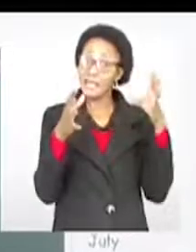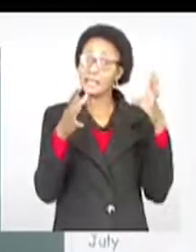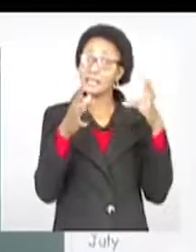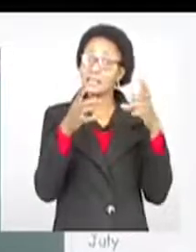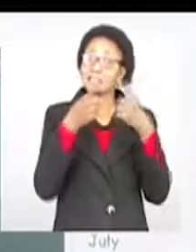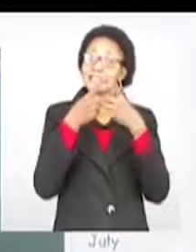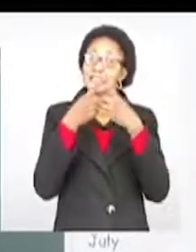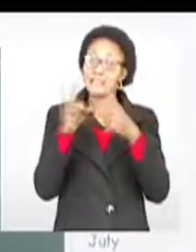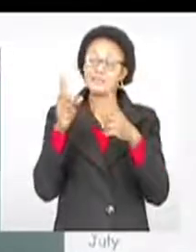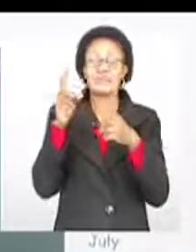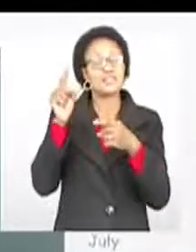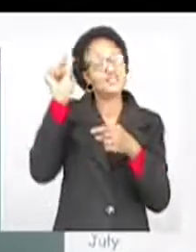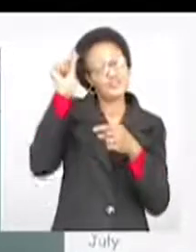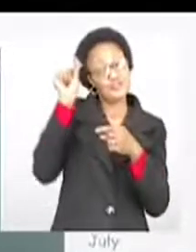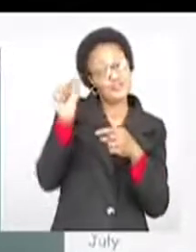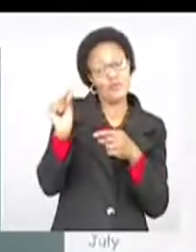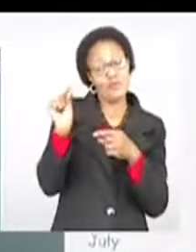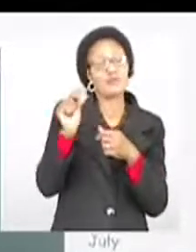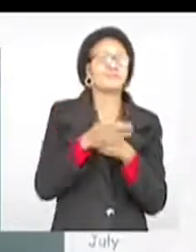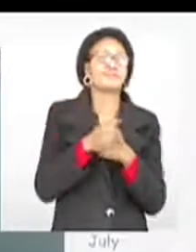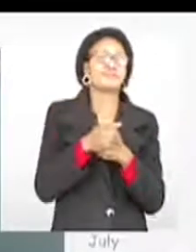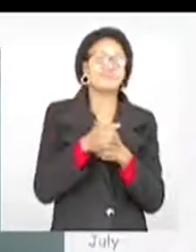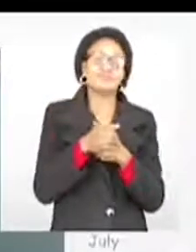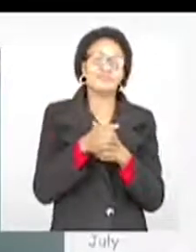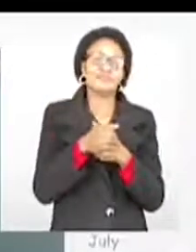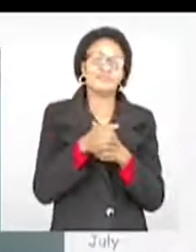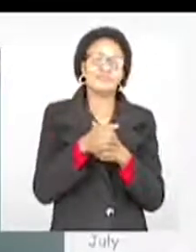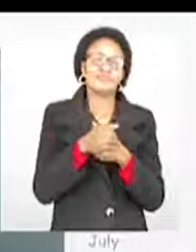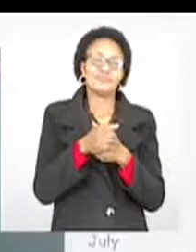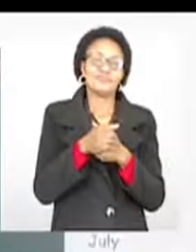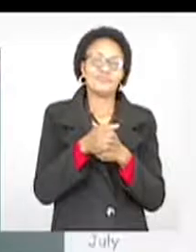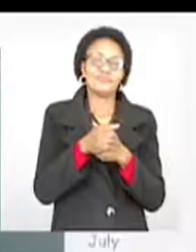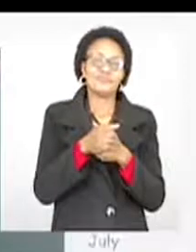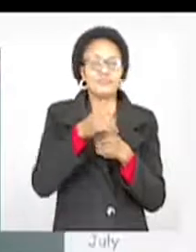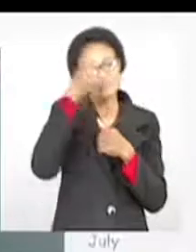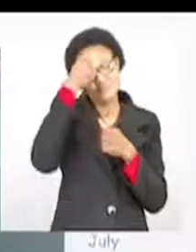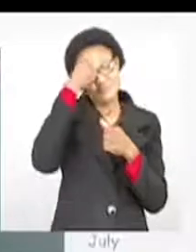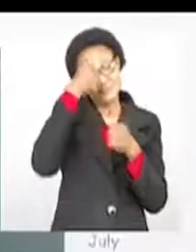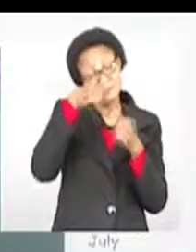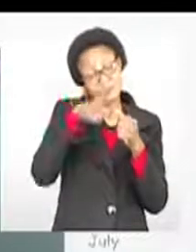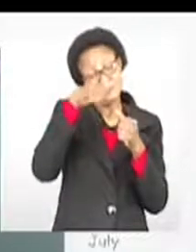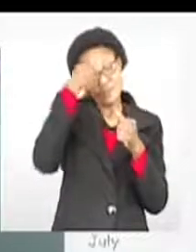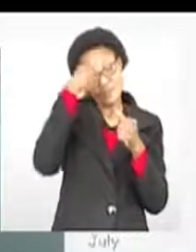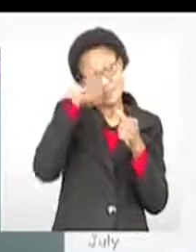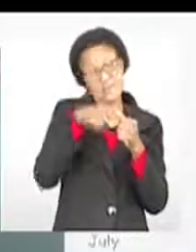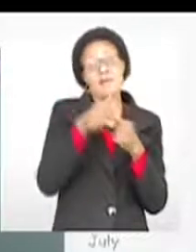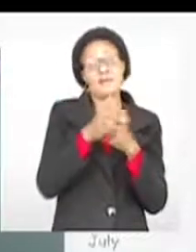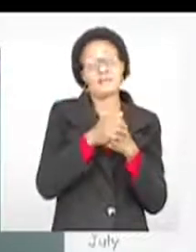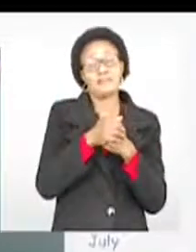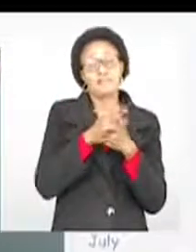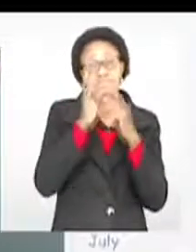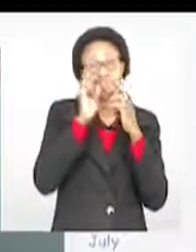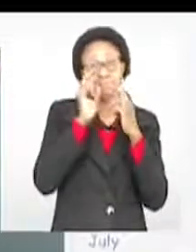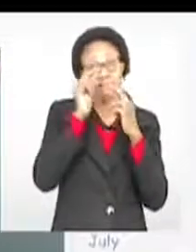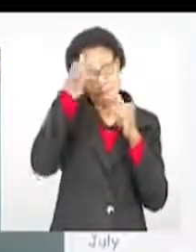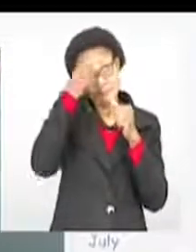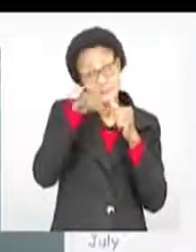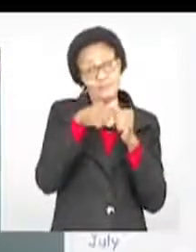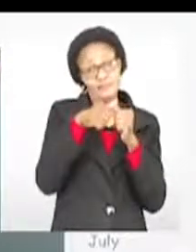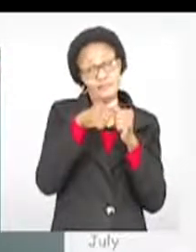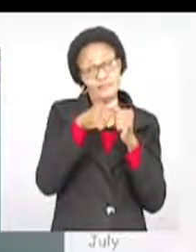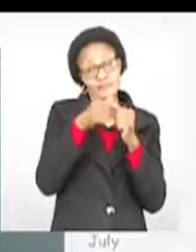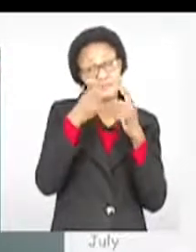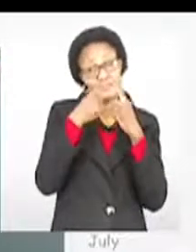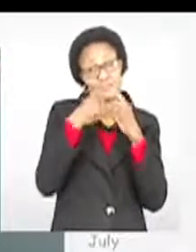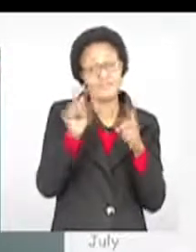is small. Very good. I hope you remember that. Now, knowing what opposite